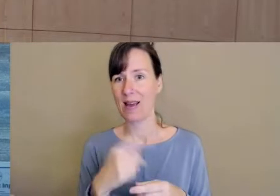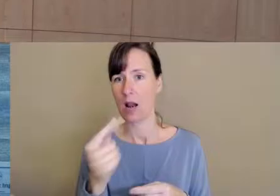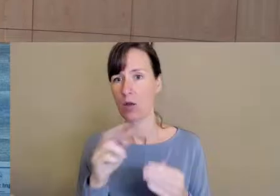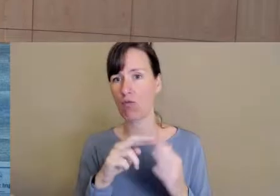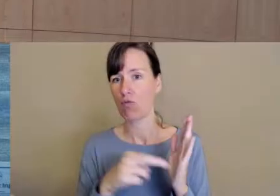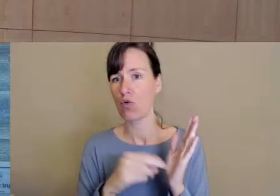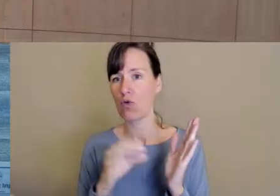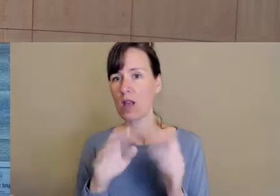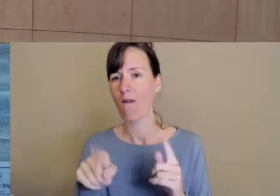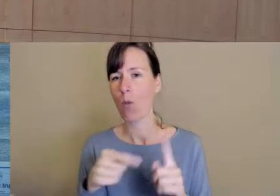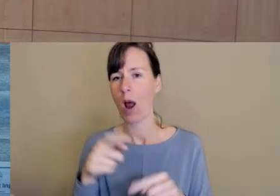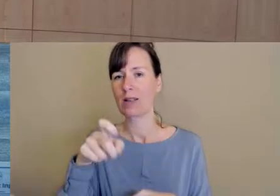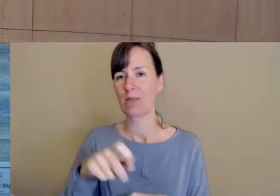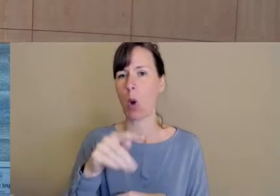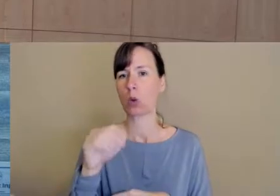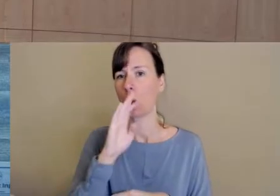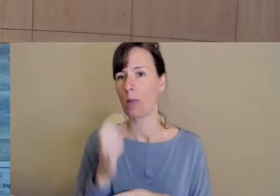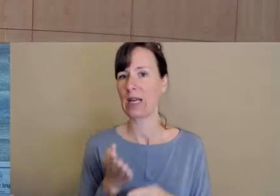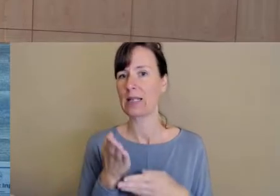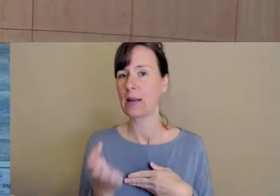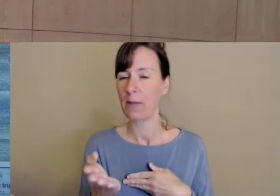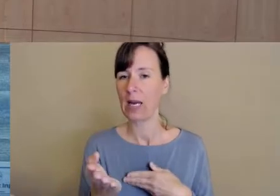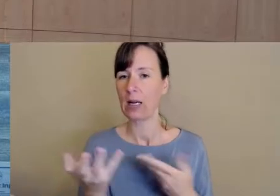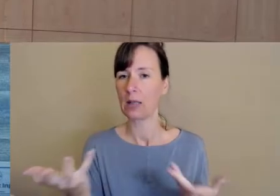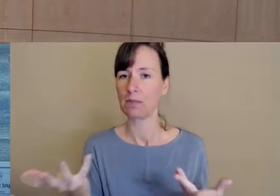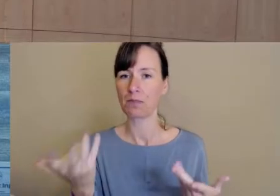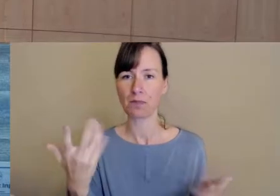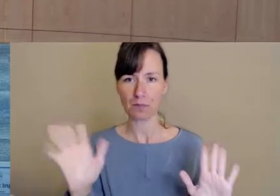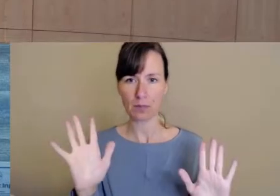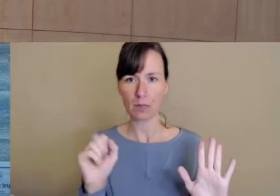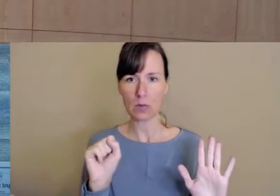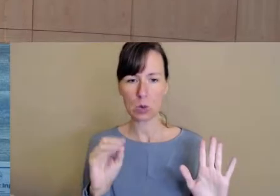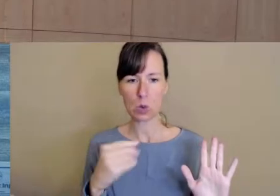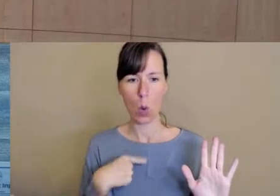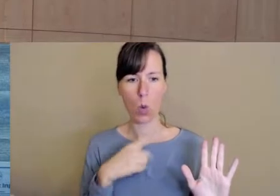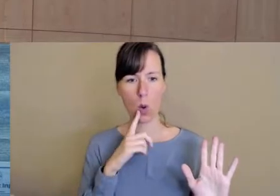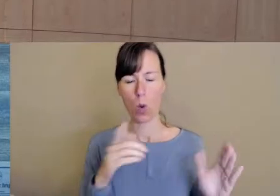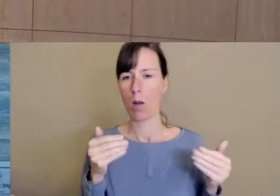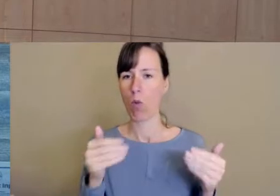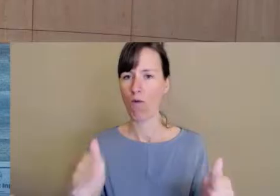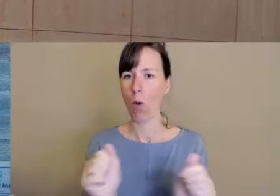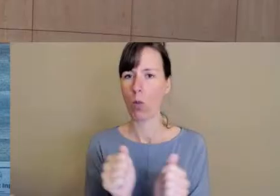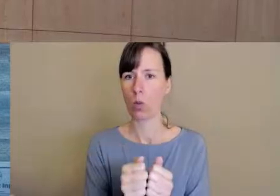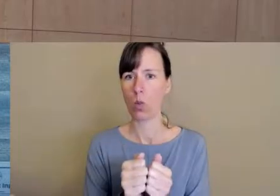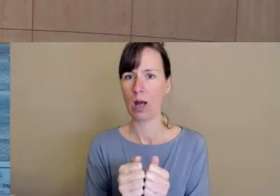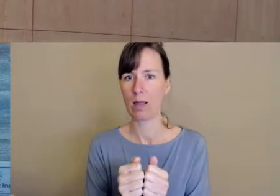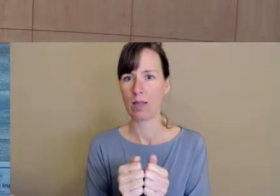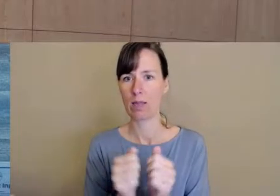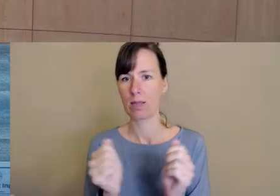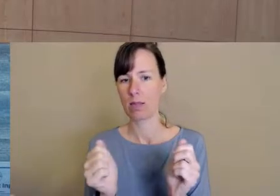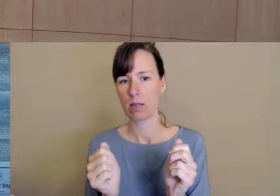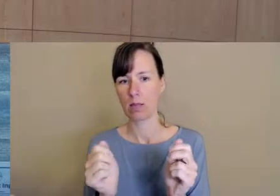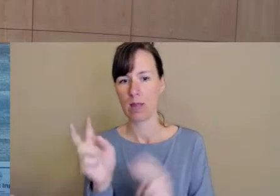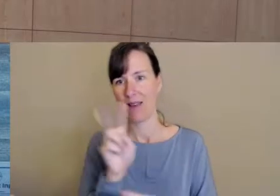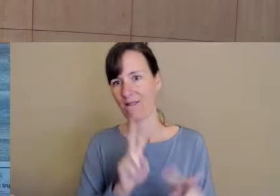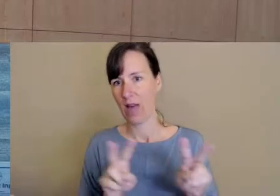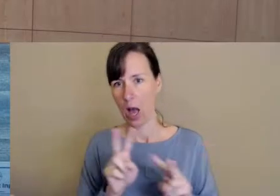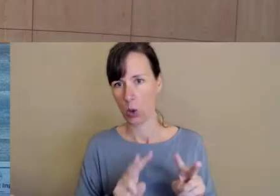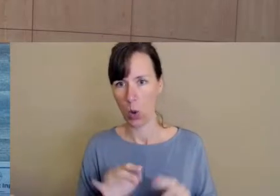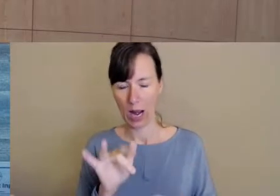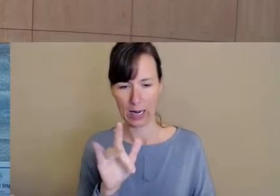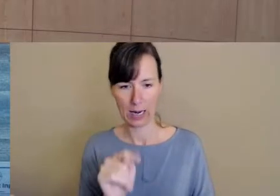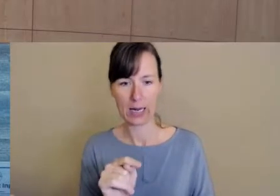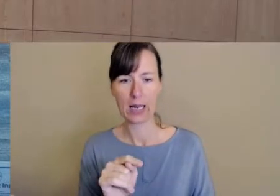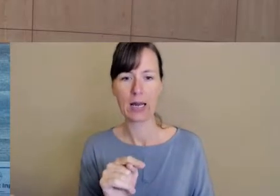to be submitted. So we'll move forward with evaluating it. And if it's not feasible, then we'll be in touch